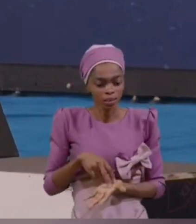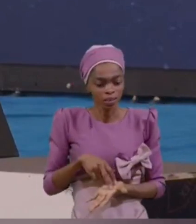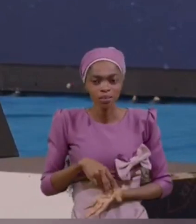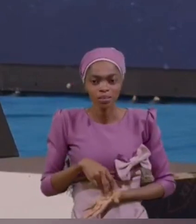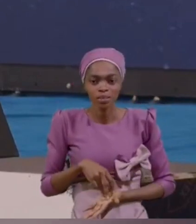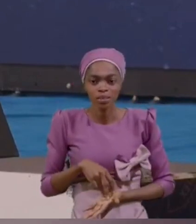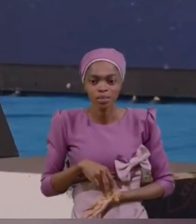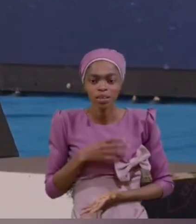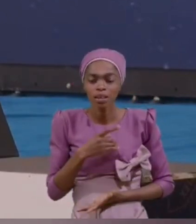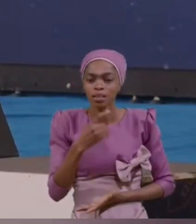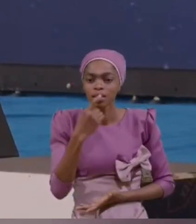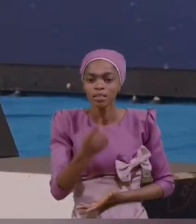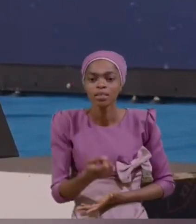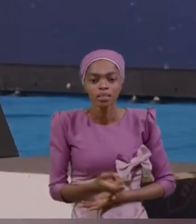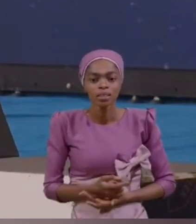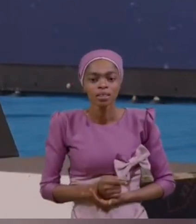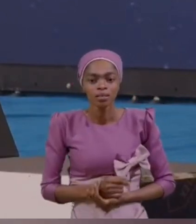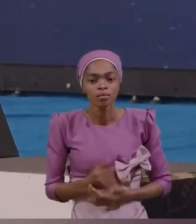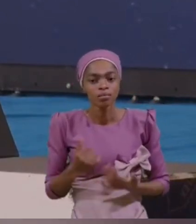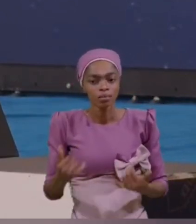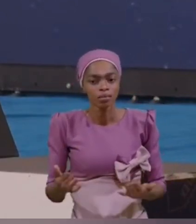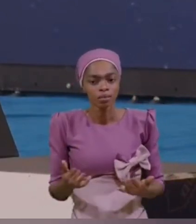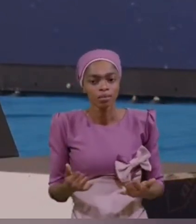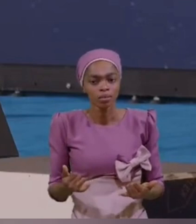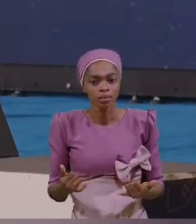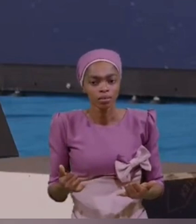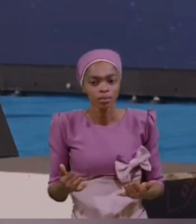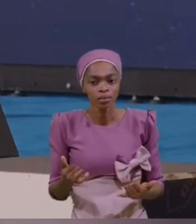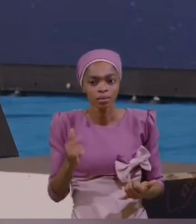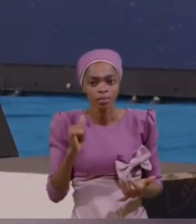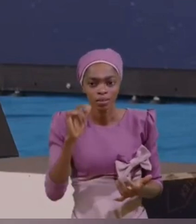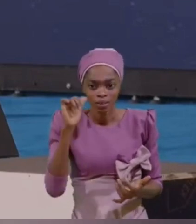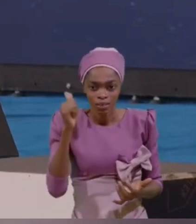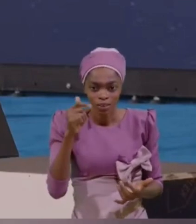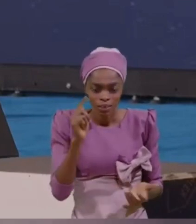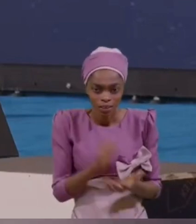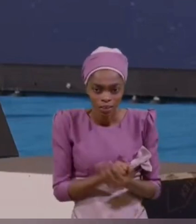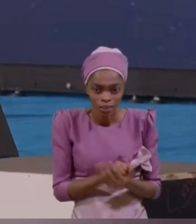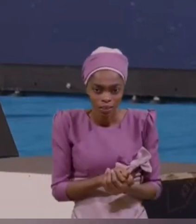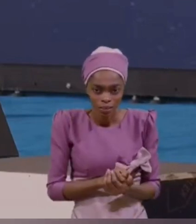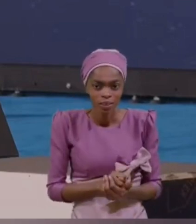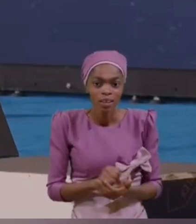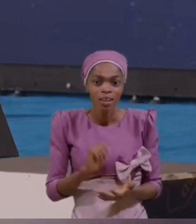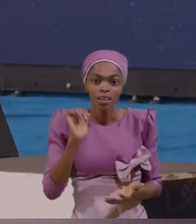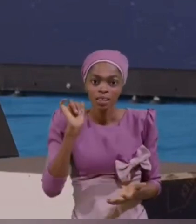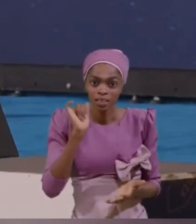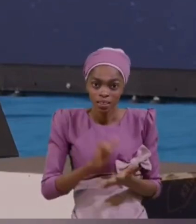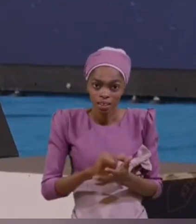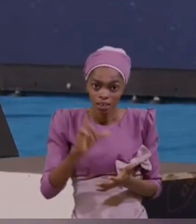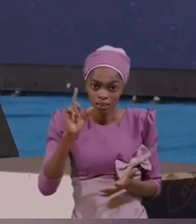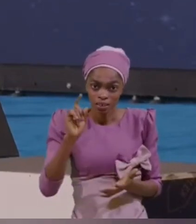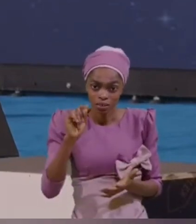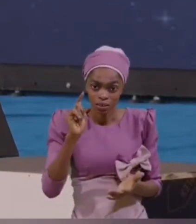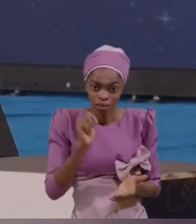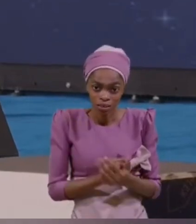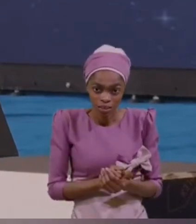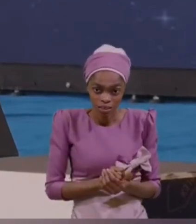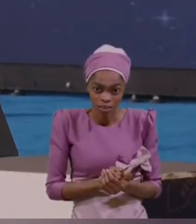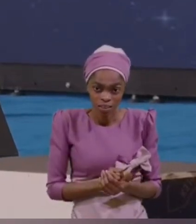They said, now that 10,000, that 20,000,